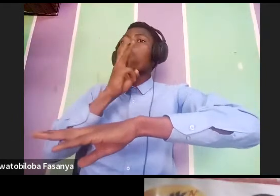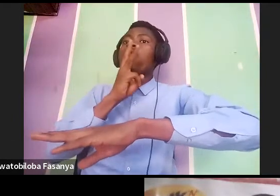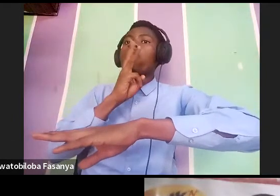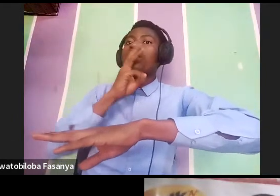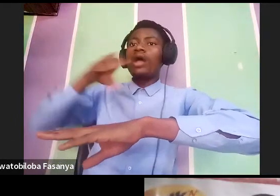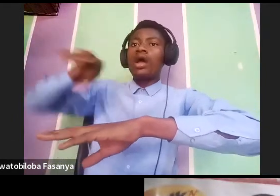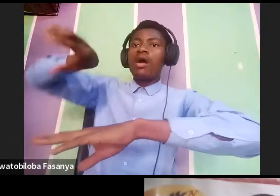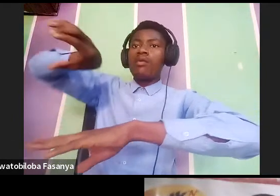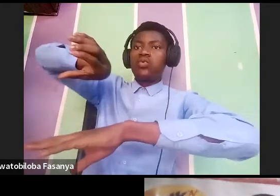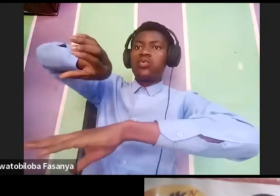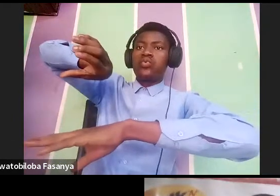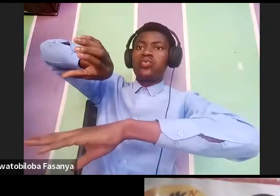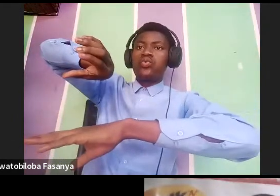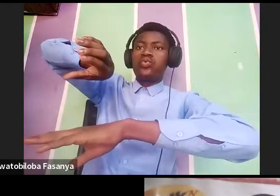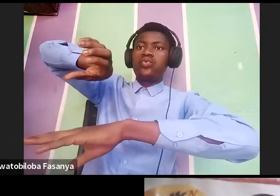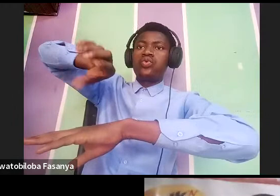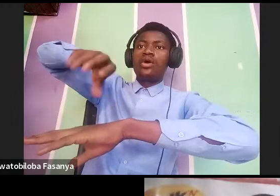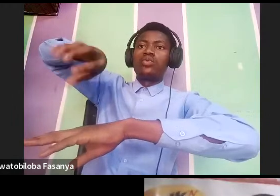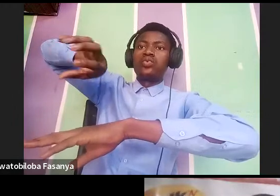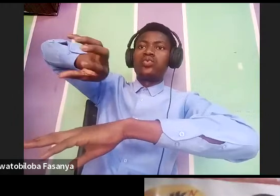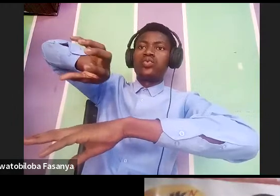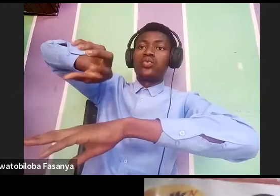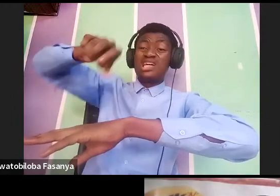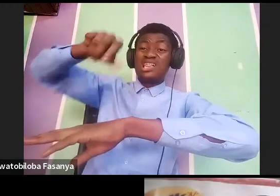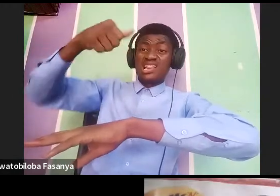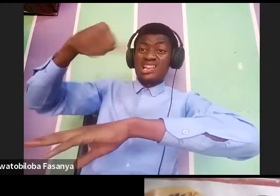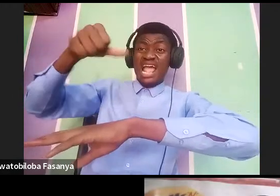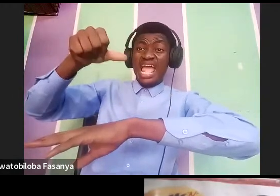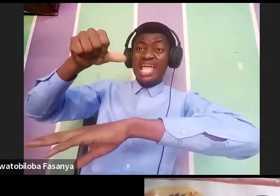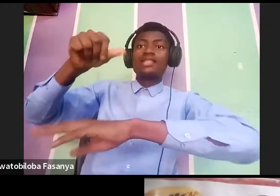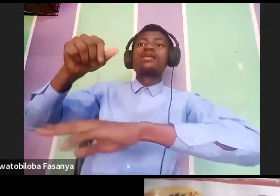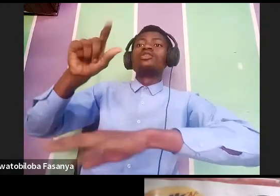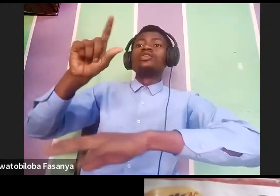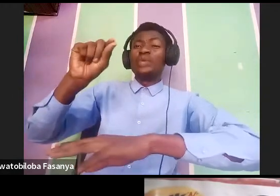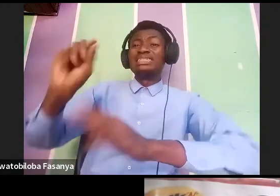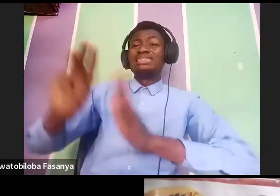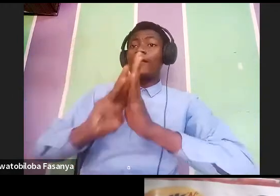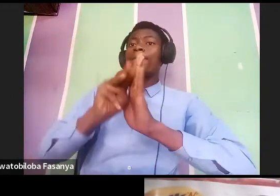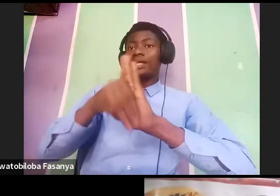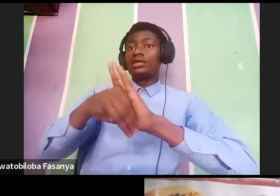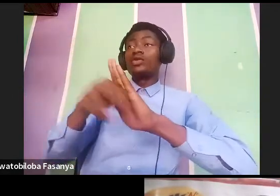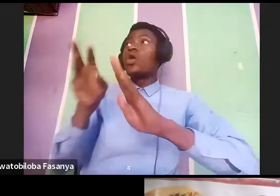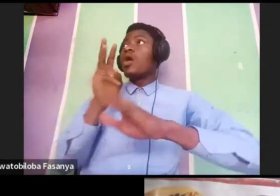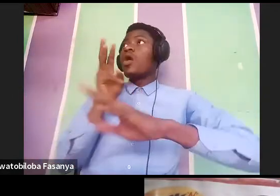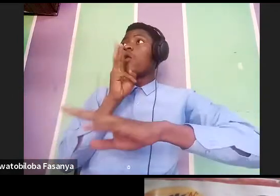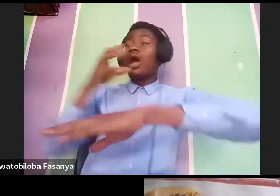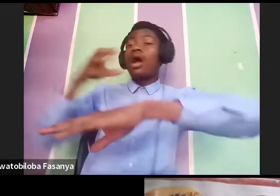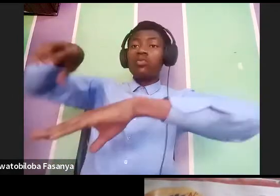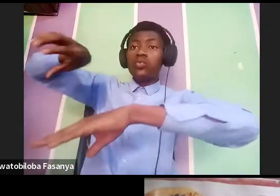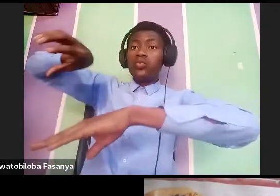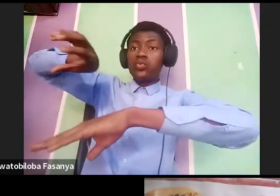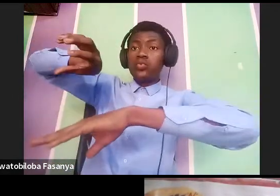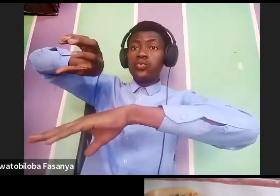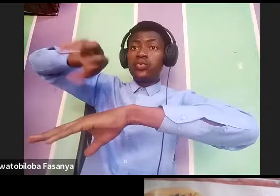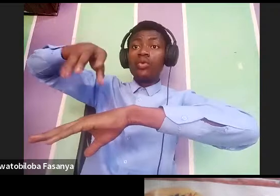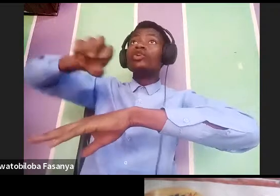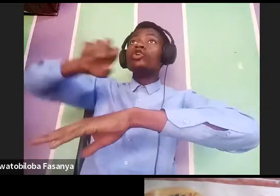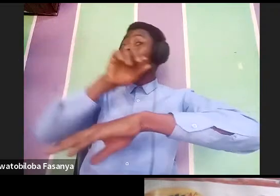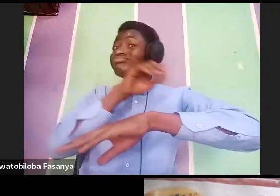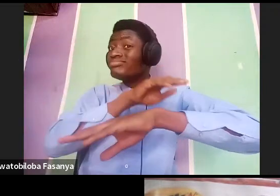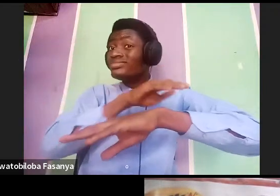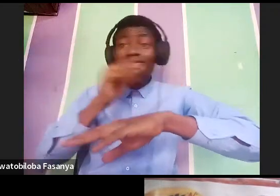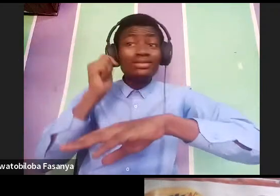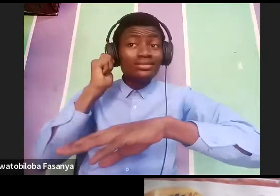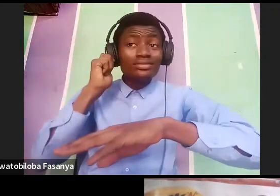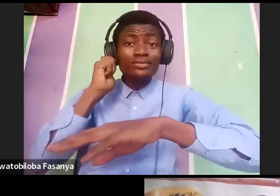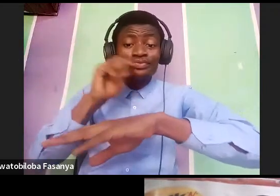to 20 minutes. So without doing anything, at that point, you don't rub, you don't do anything, you just allow